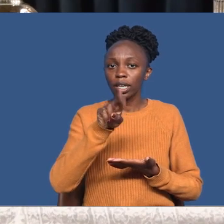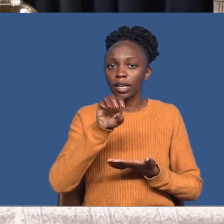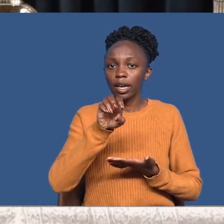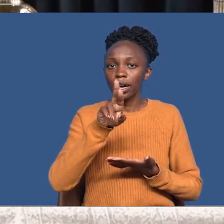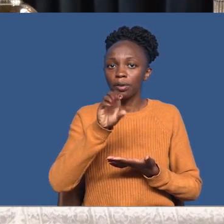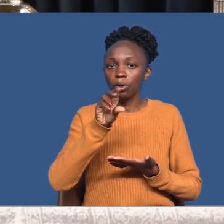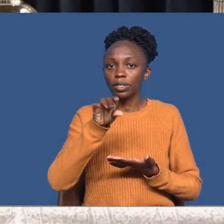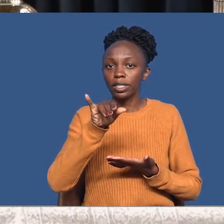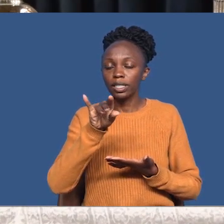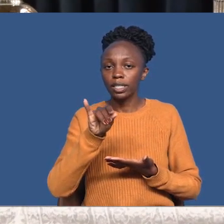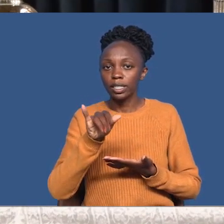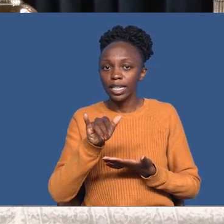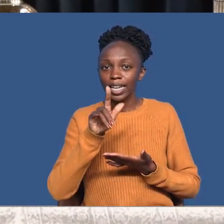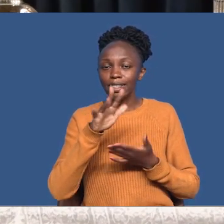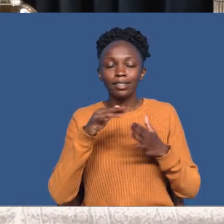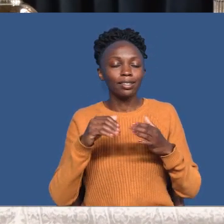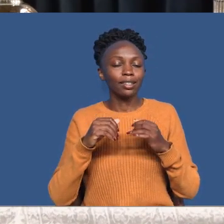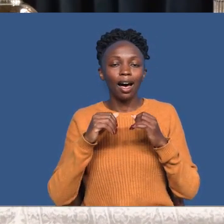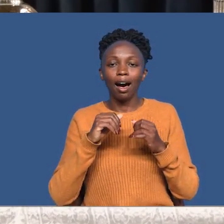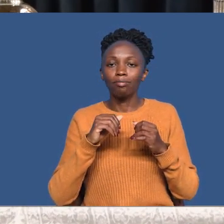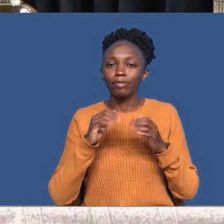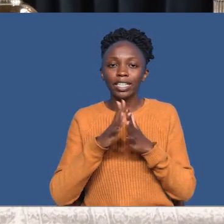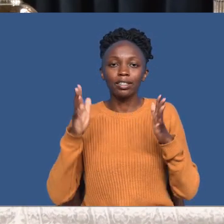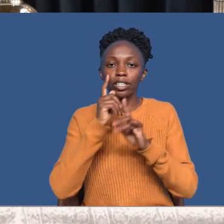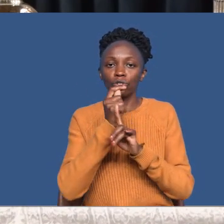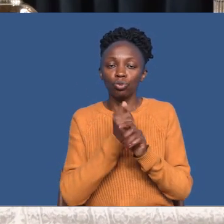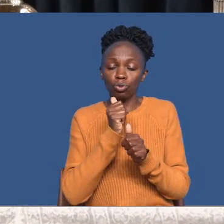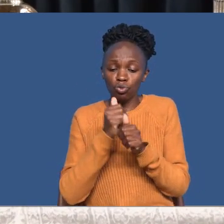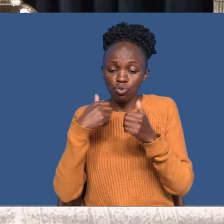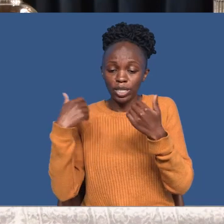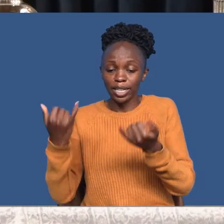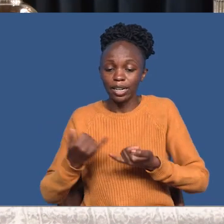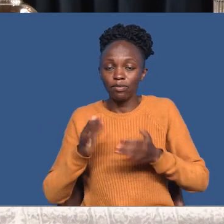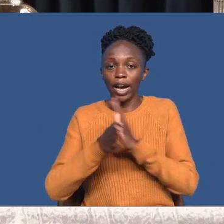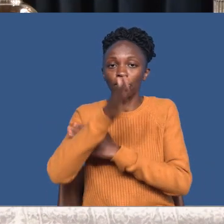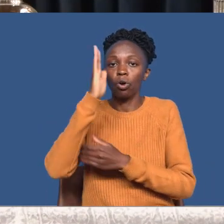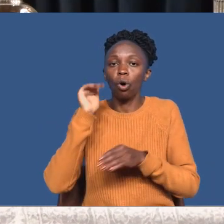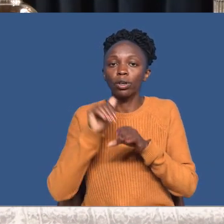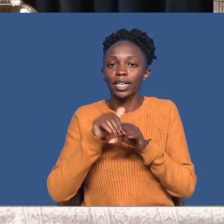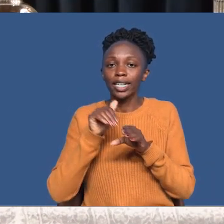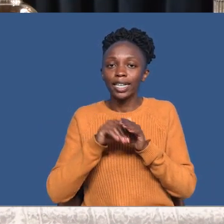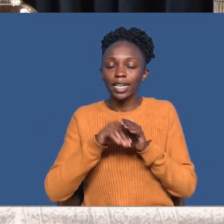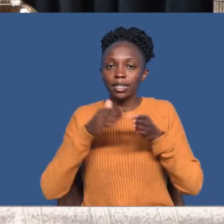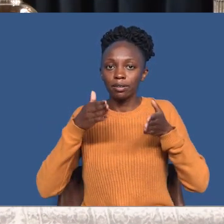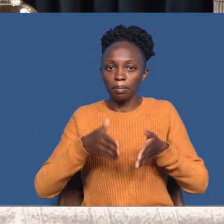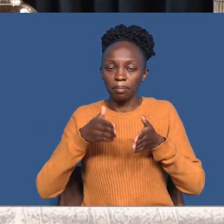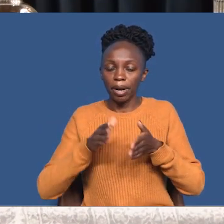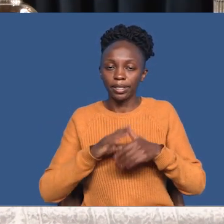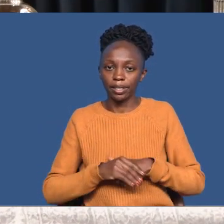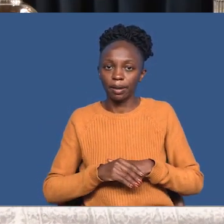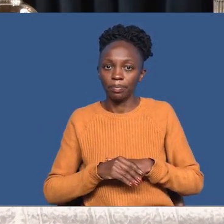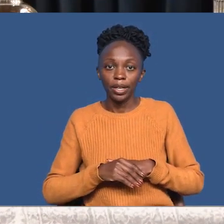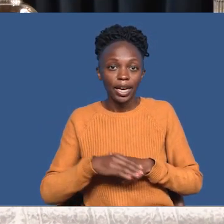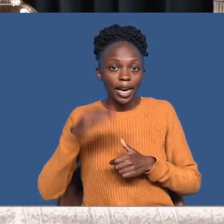has been used in the Bible times to invite God into their presence. You